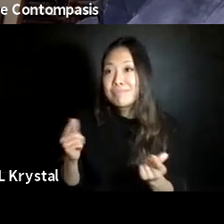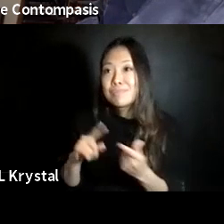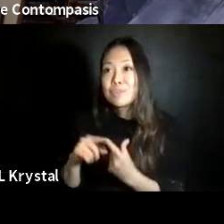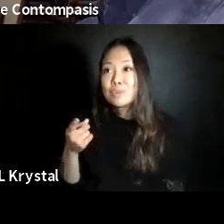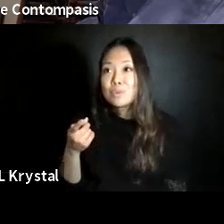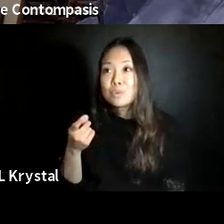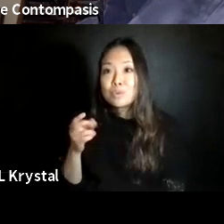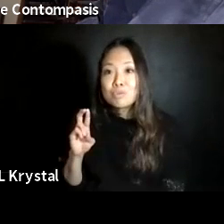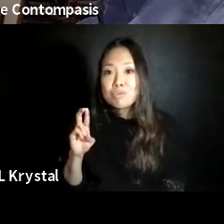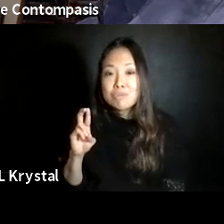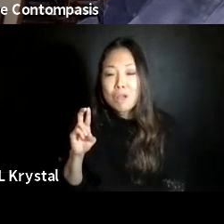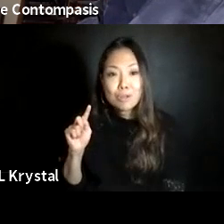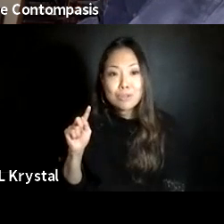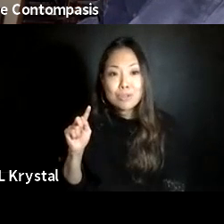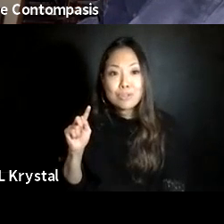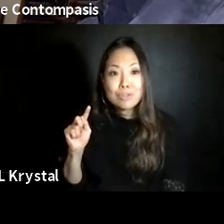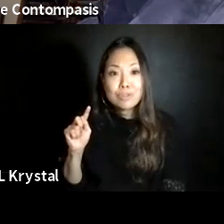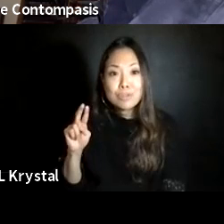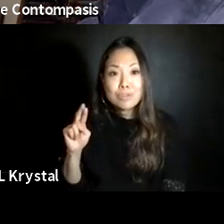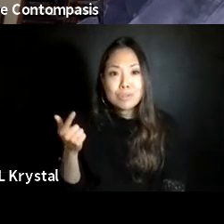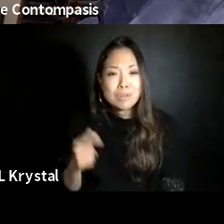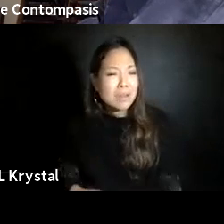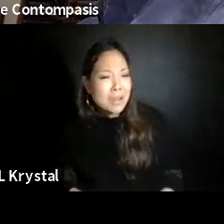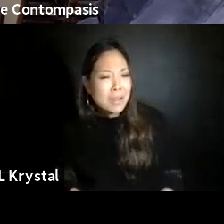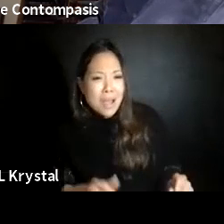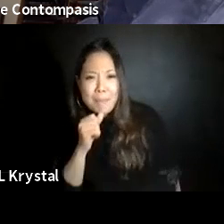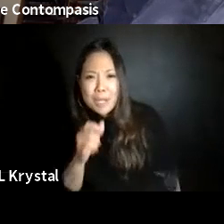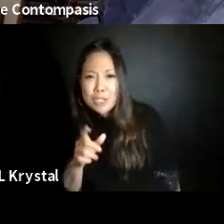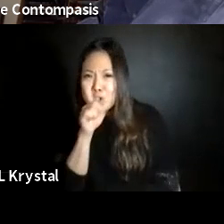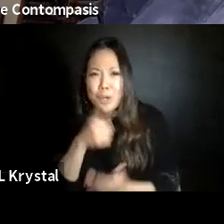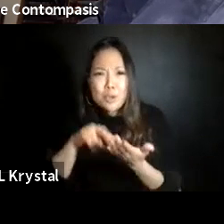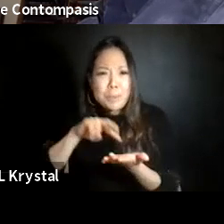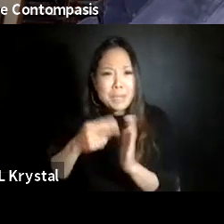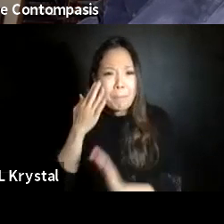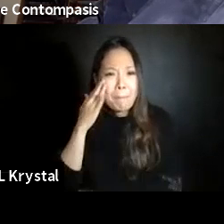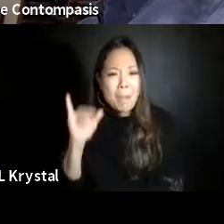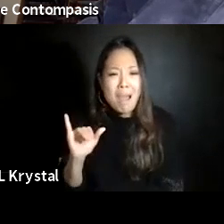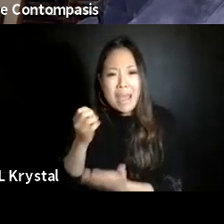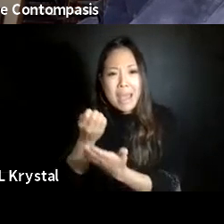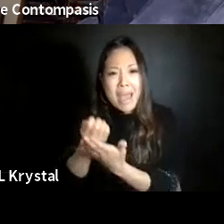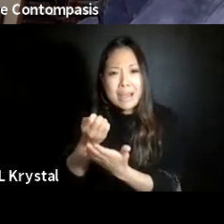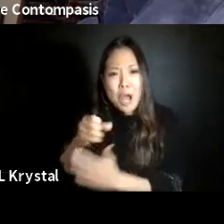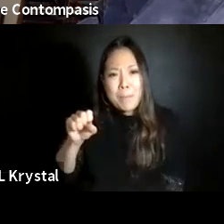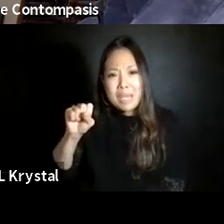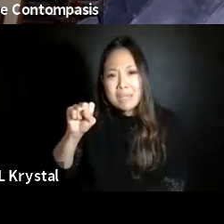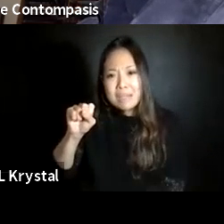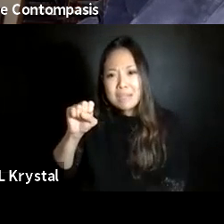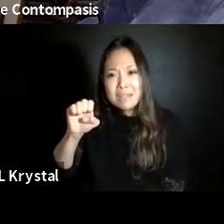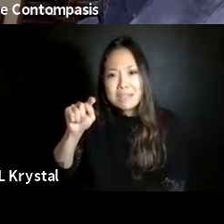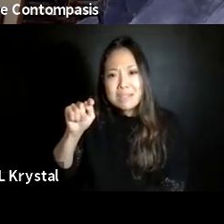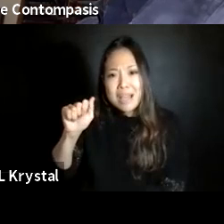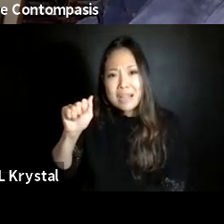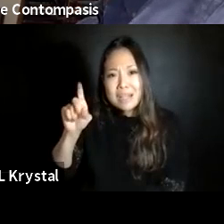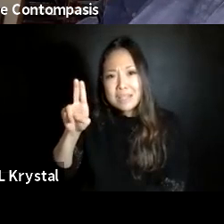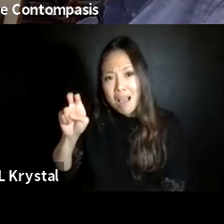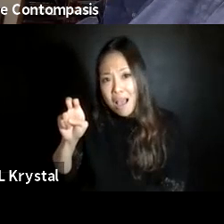I'm not sure I know what you mean by economic set aside, and is there precedent for it? Have we studied other places that have